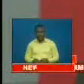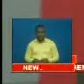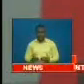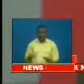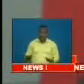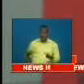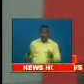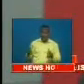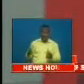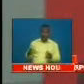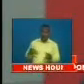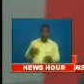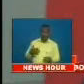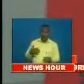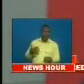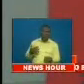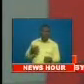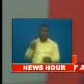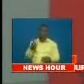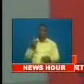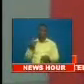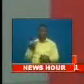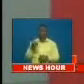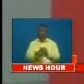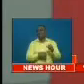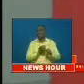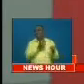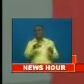well, so that it doesn't have only the international appeal. We also